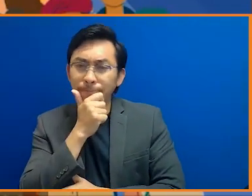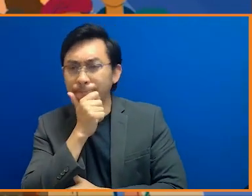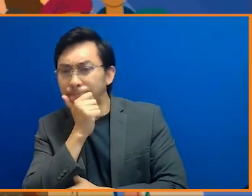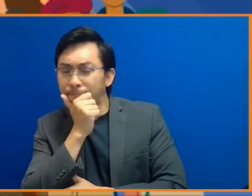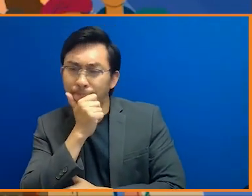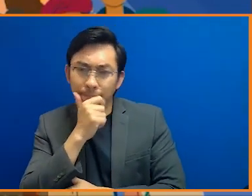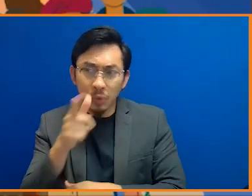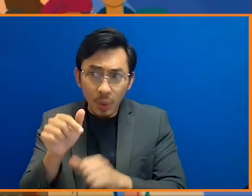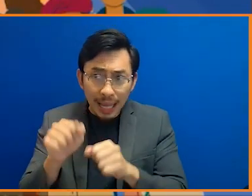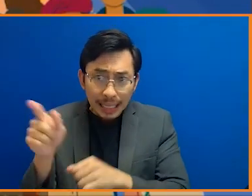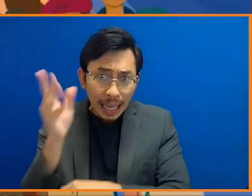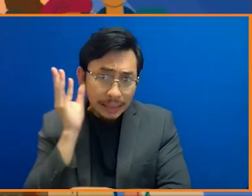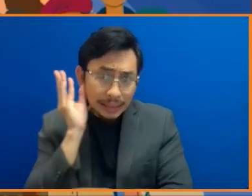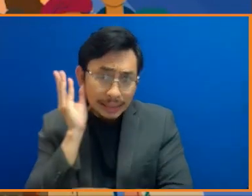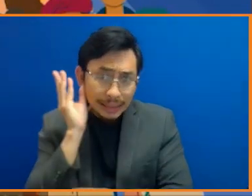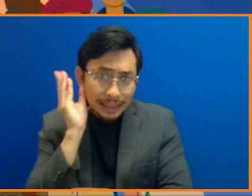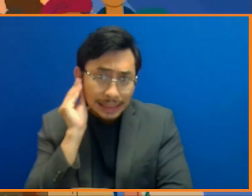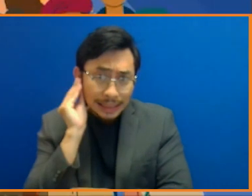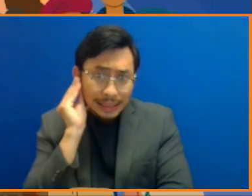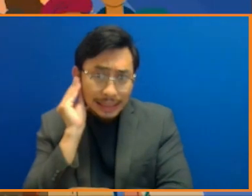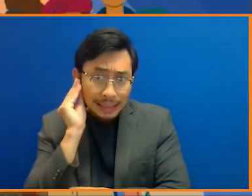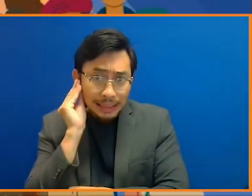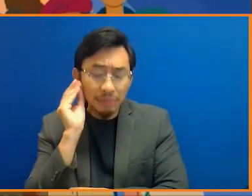I'm not sure if you can hear.